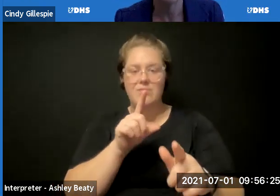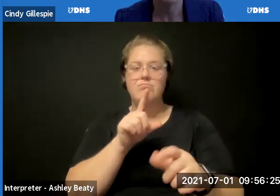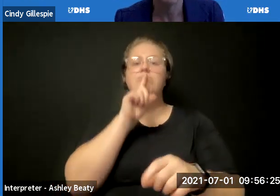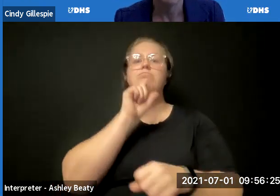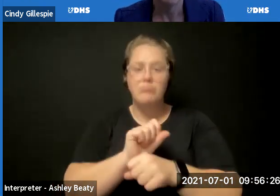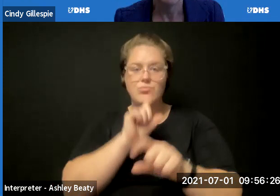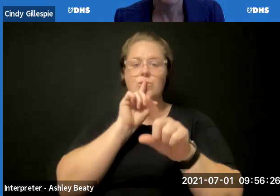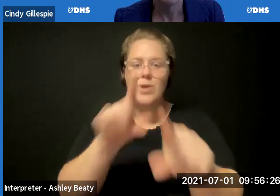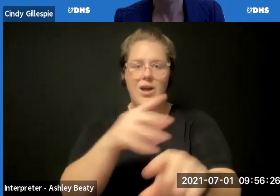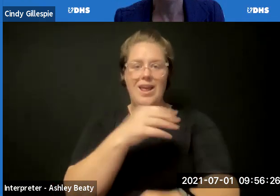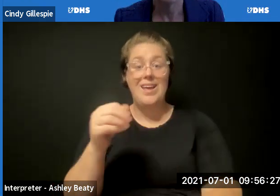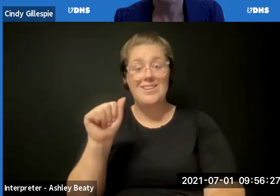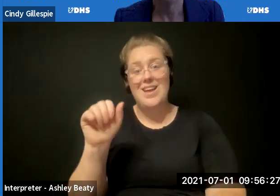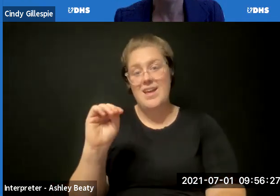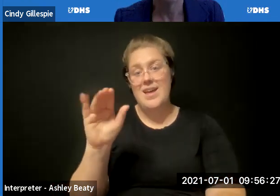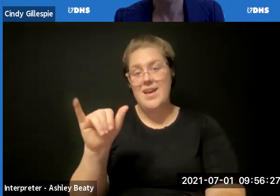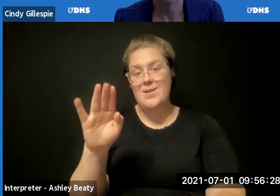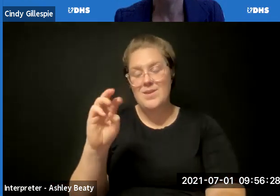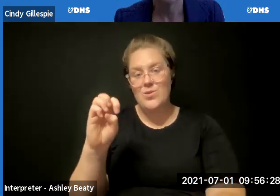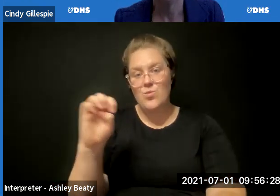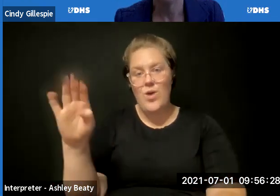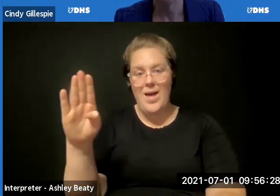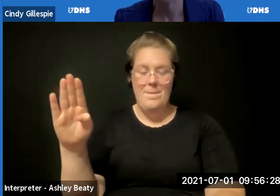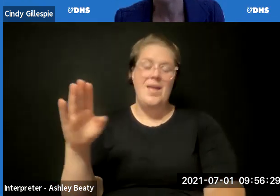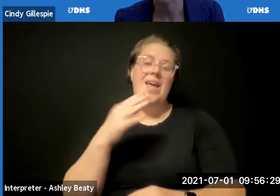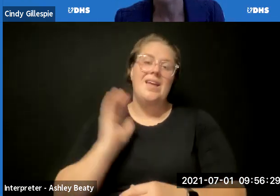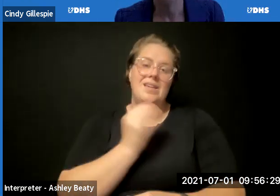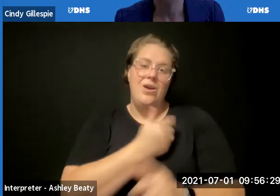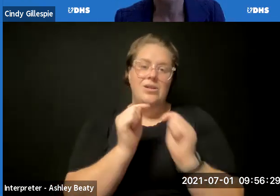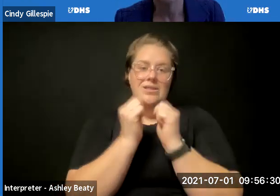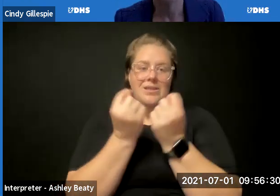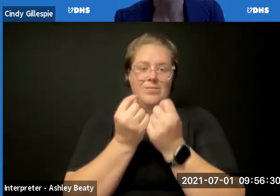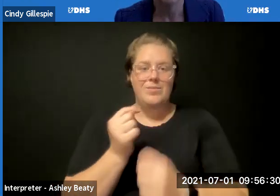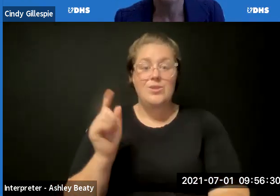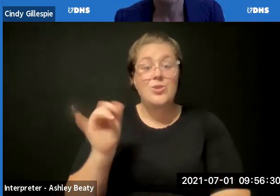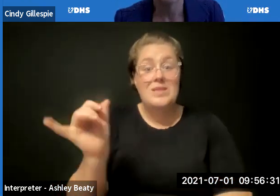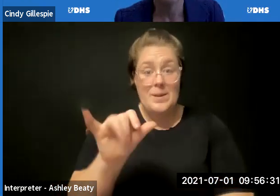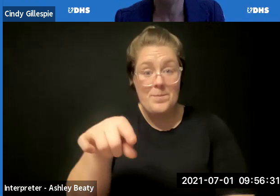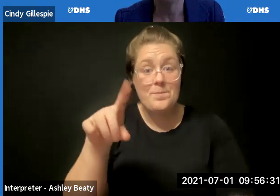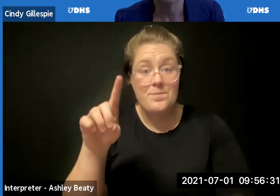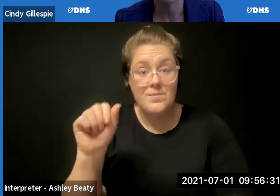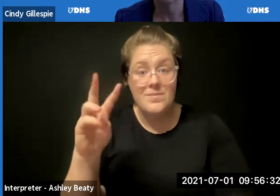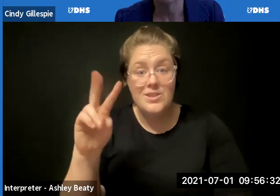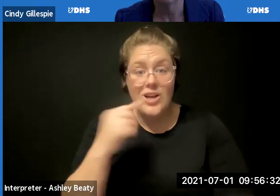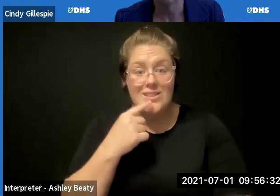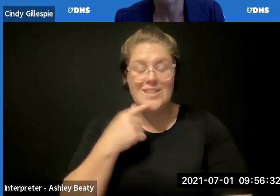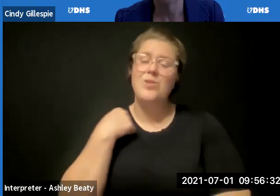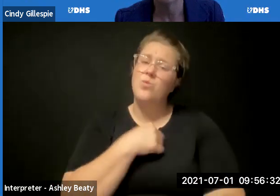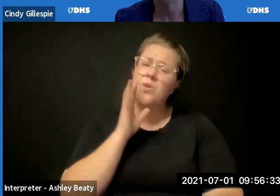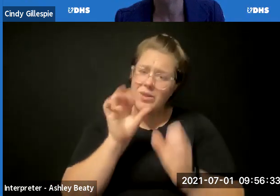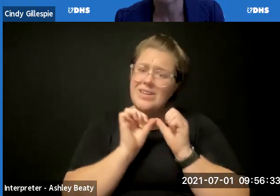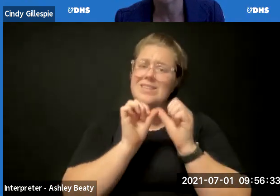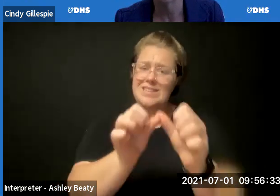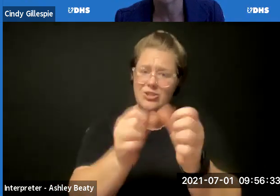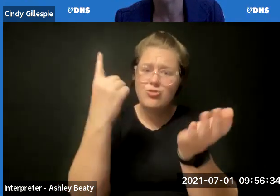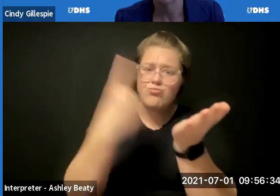our team. And as Dawn said, we will continue the dialogue. I hope you continue it in your